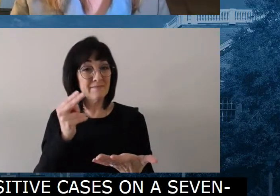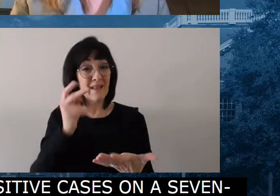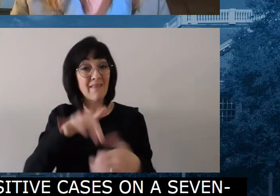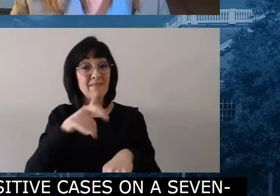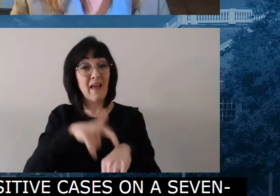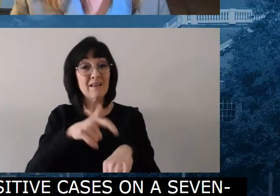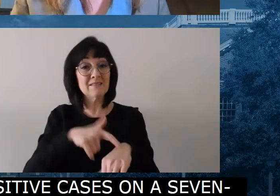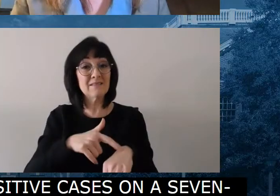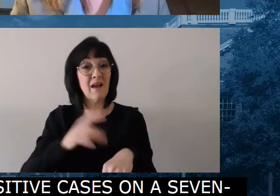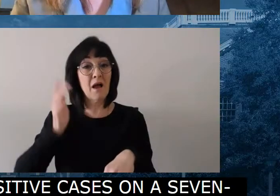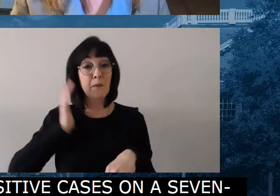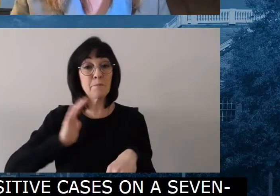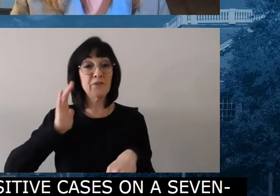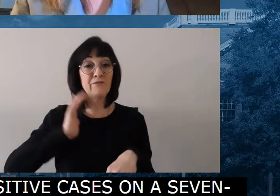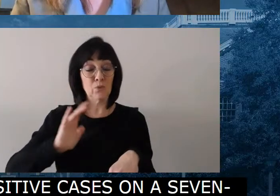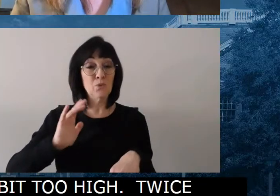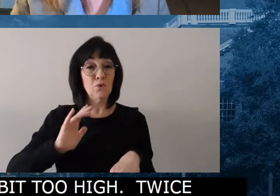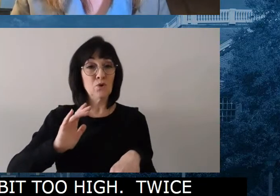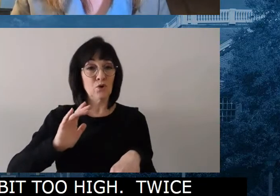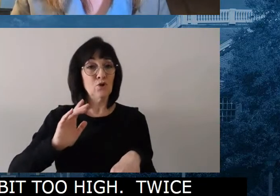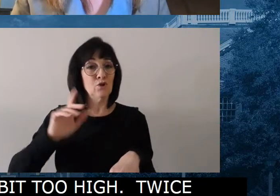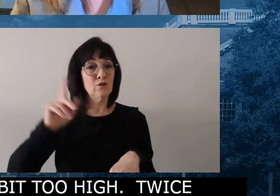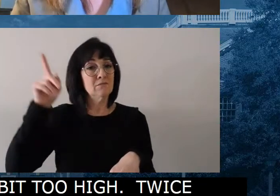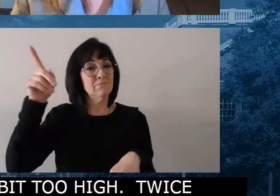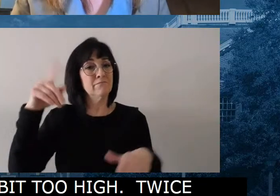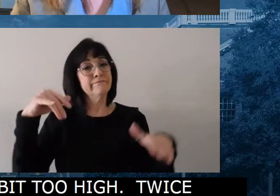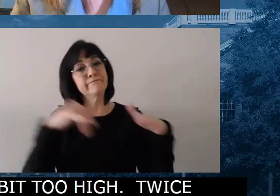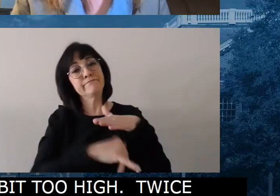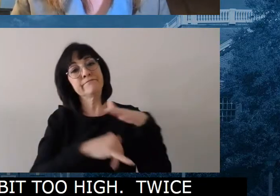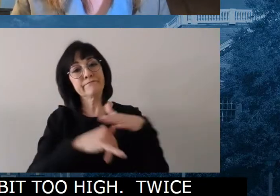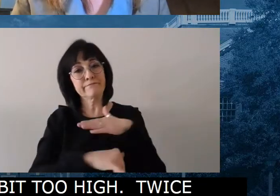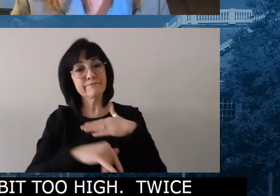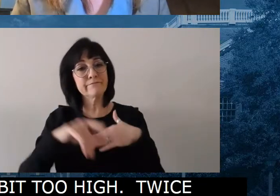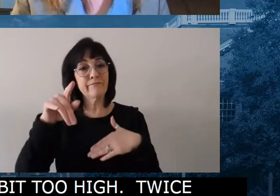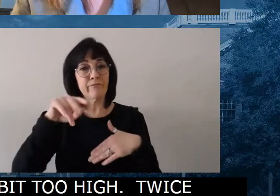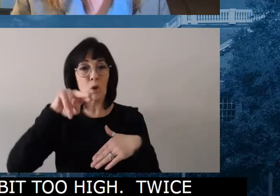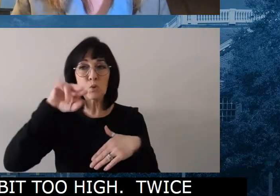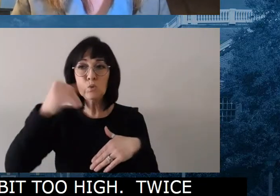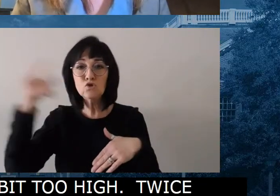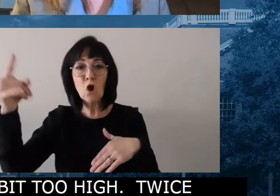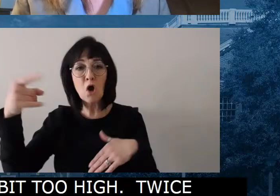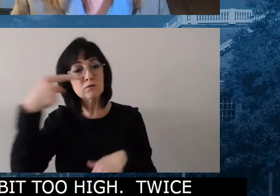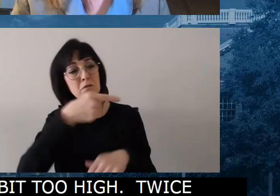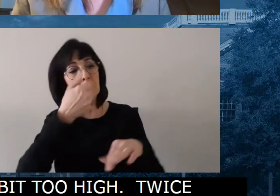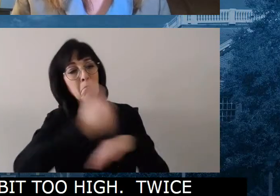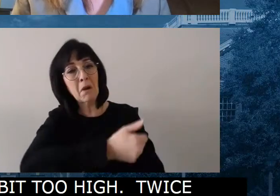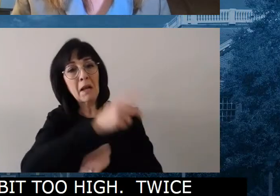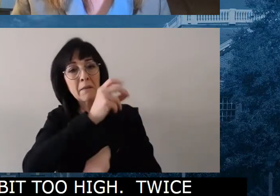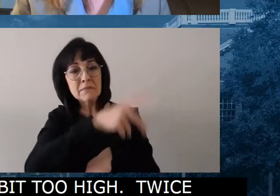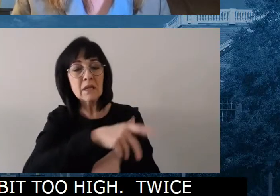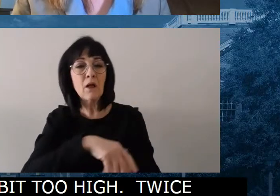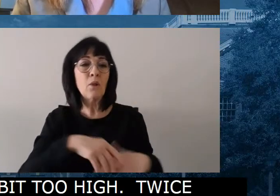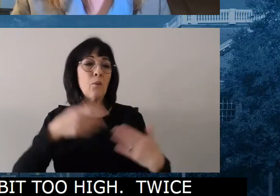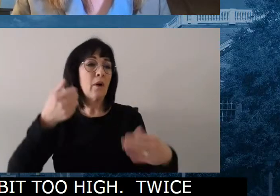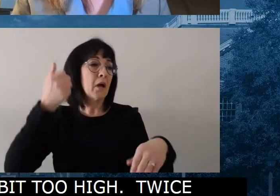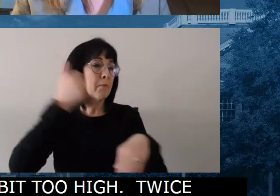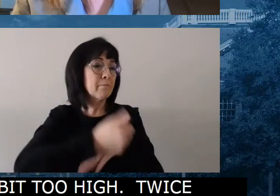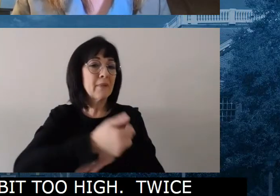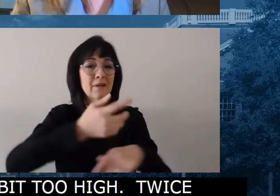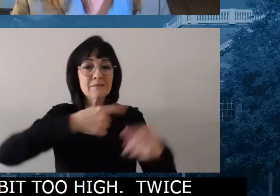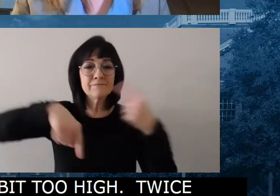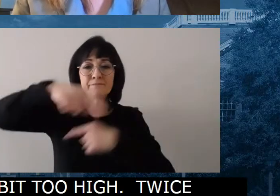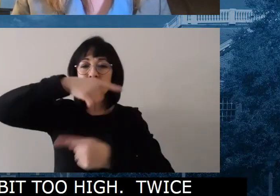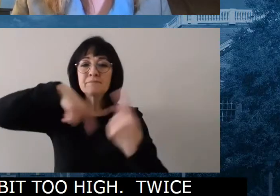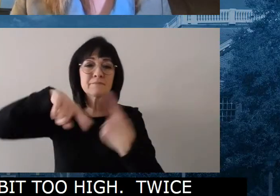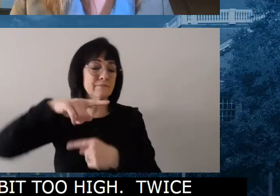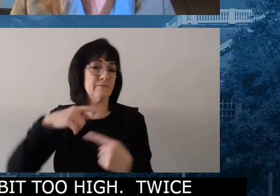Pennsylvania over quarantining Delawareans moving among the states at about 100. So we will